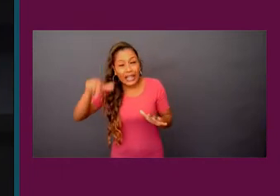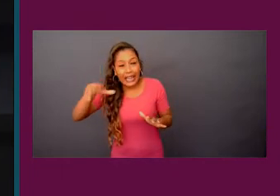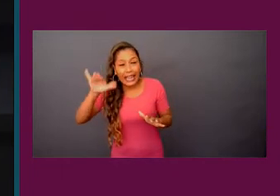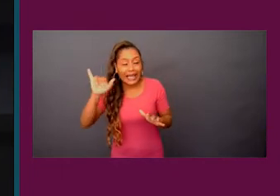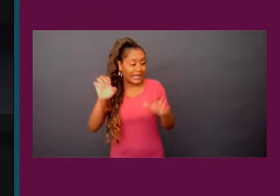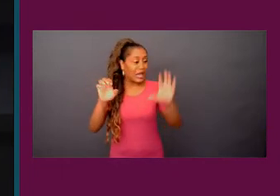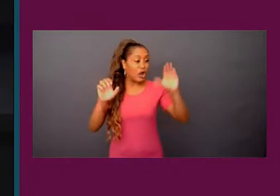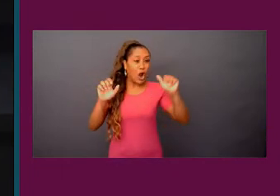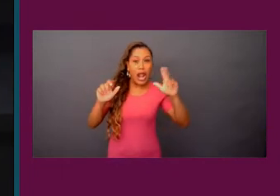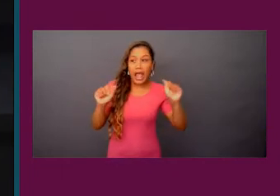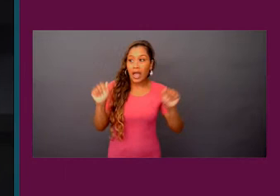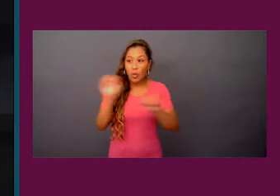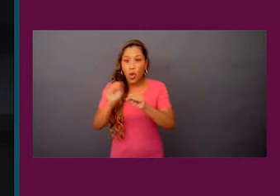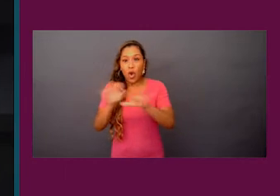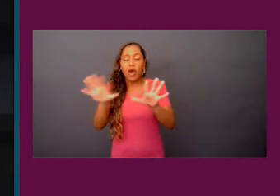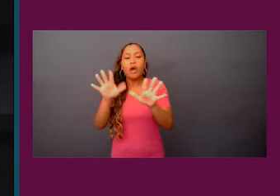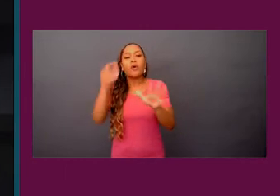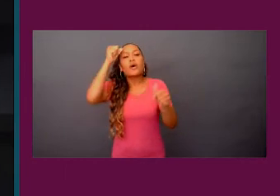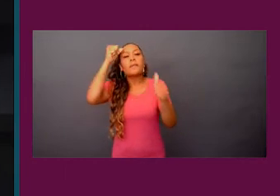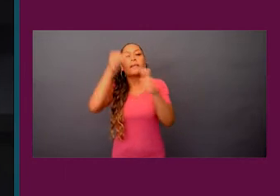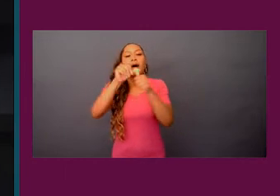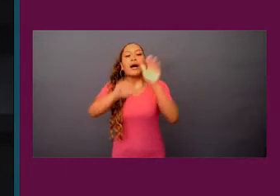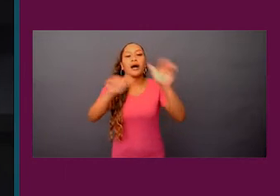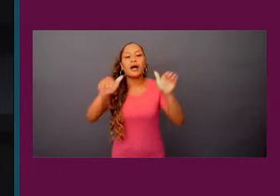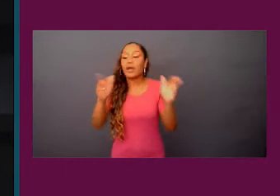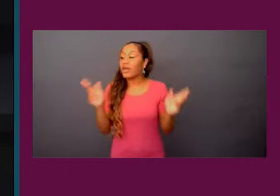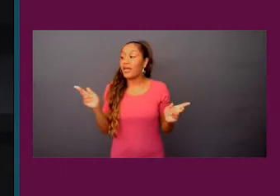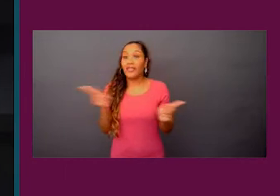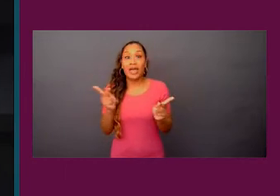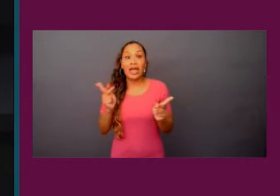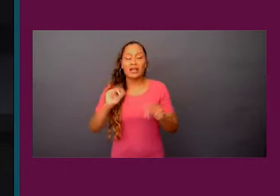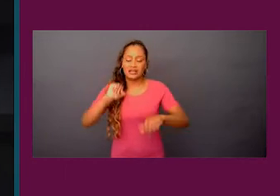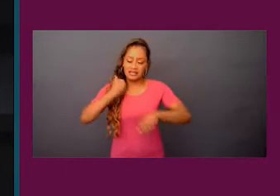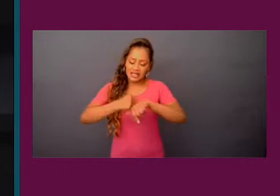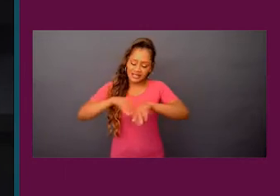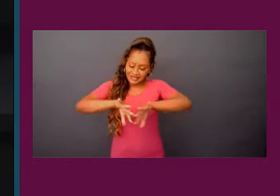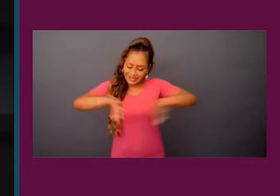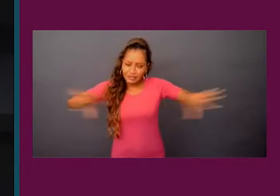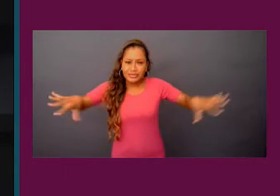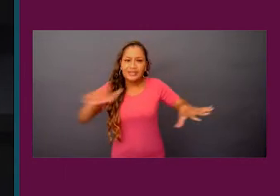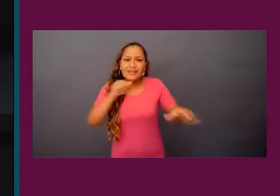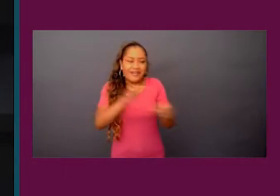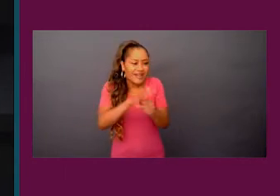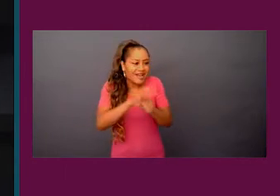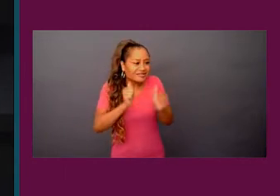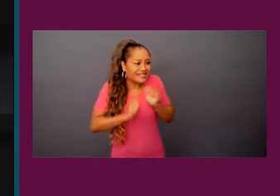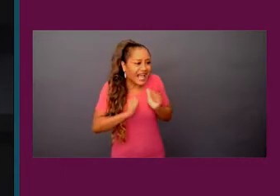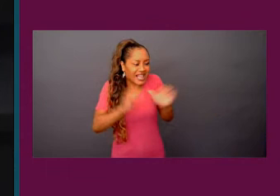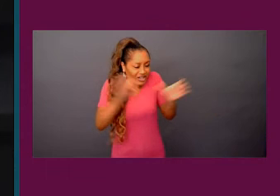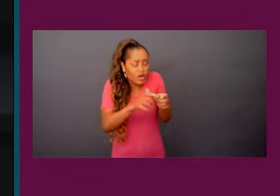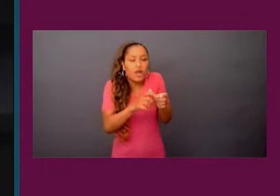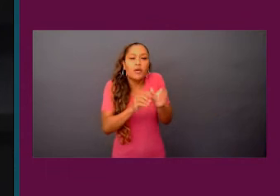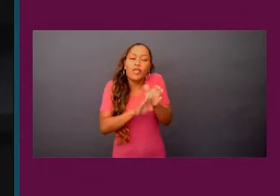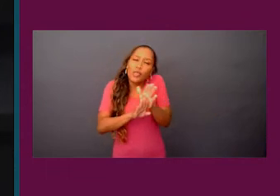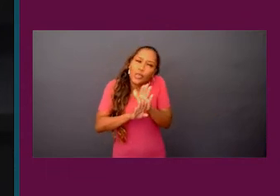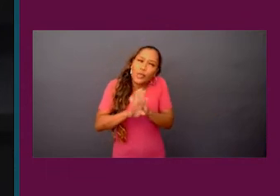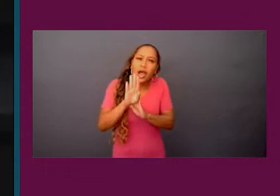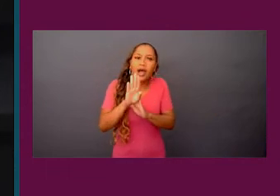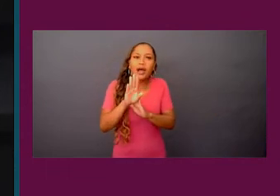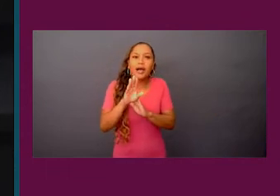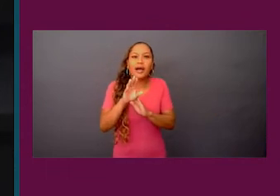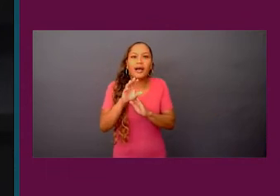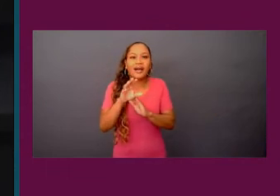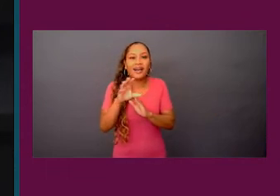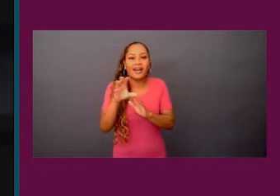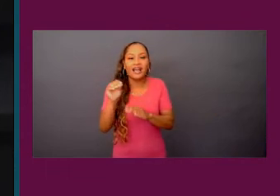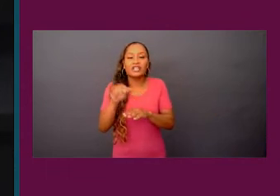is a reminder that not only are they creating space for the underrepresented talent to thrive, but they are also